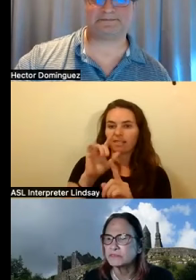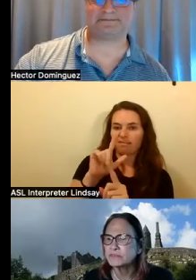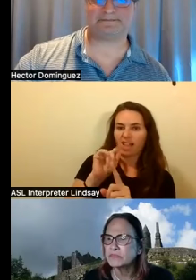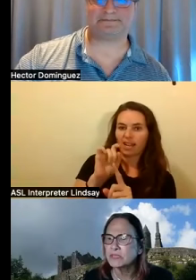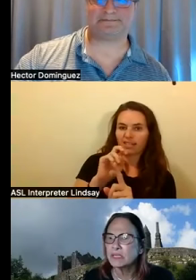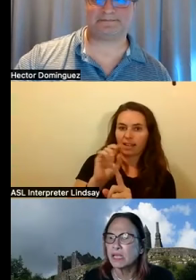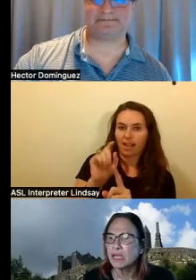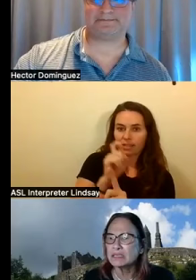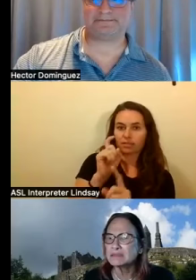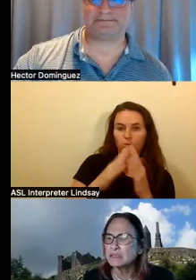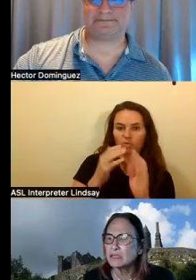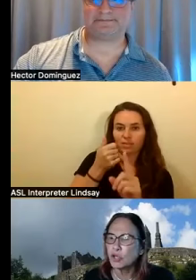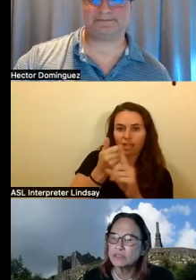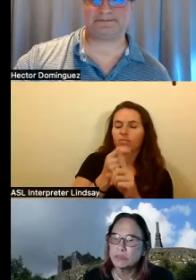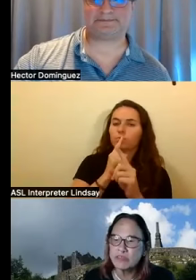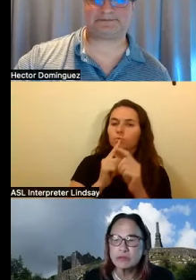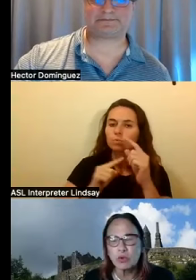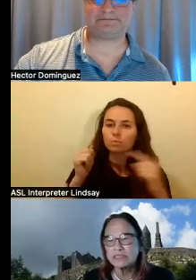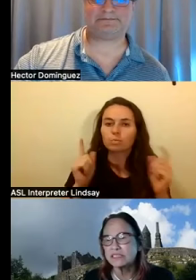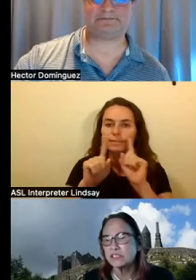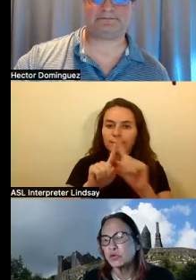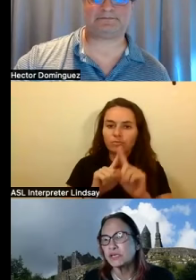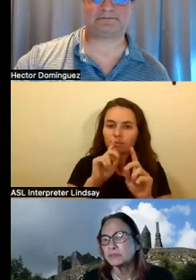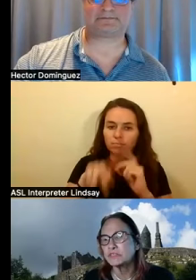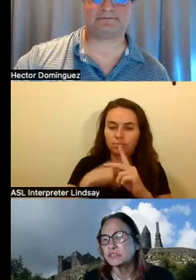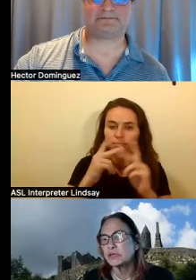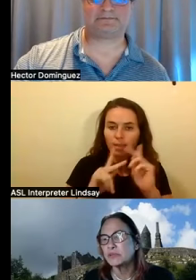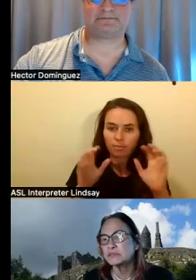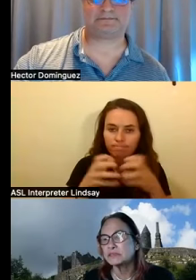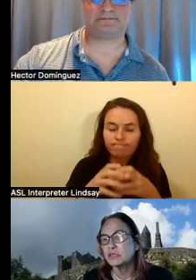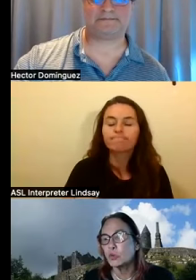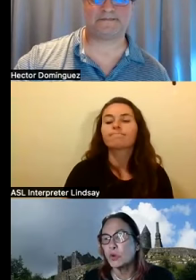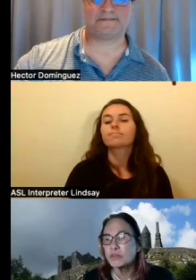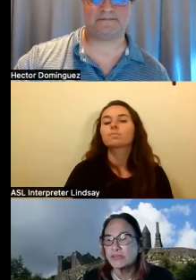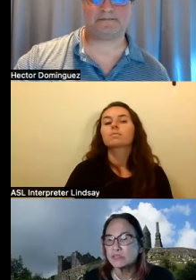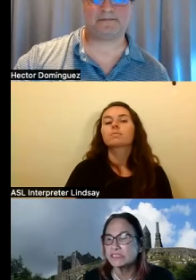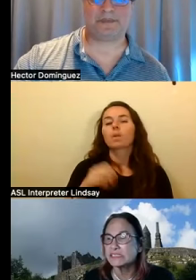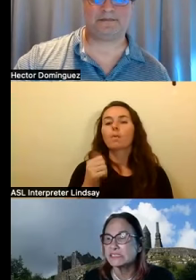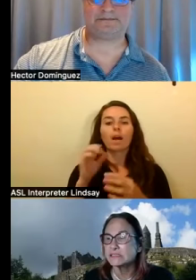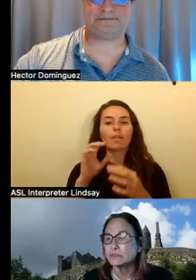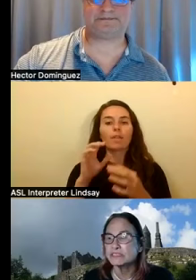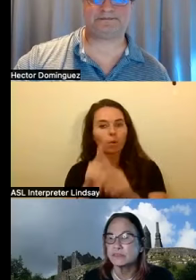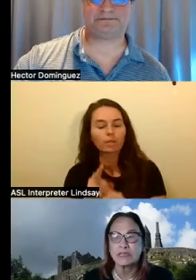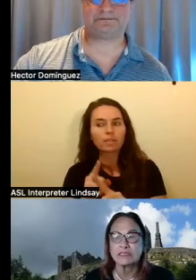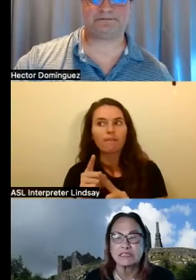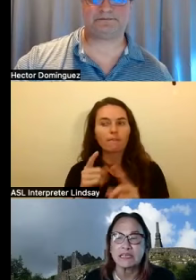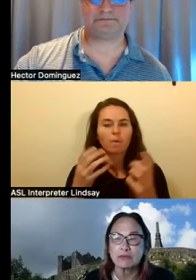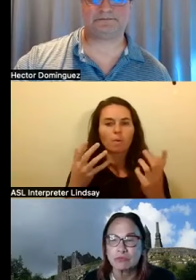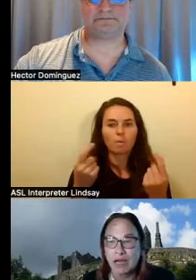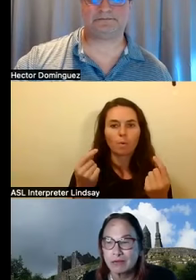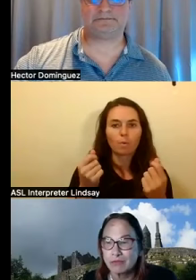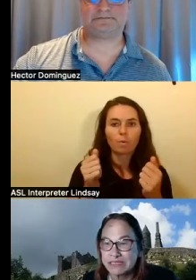itself. And you know, some of the other points that you brought up, you know, about, you know, what are the best ways to deal with surveillance